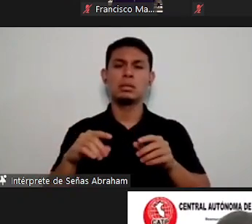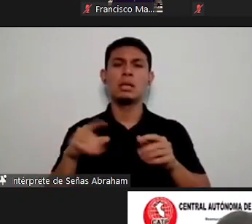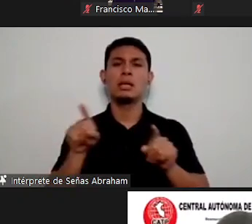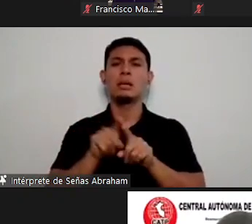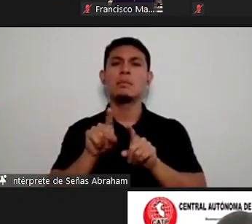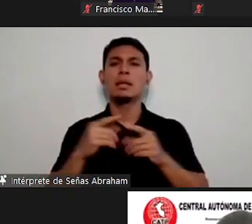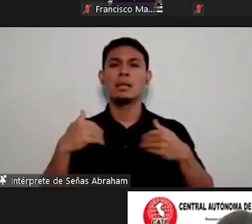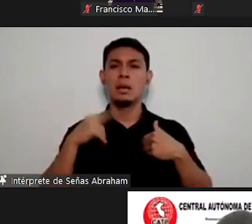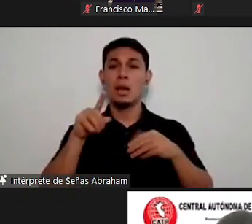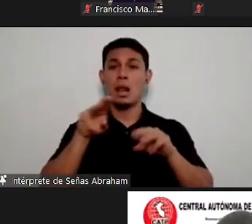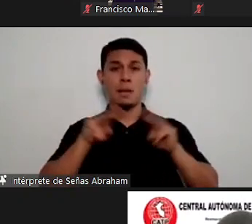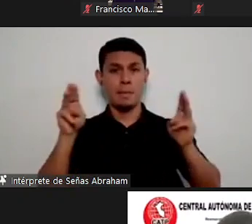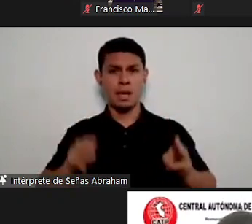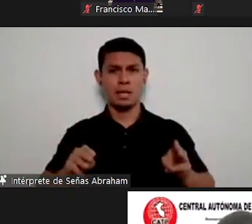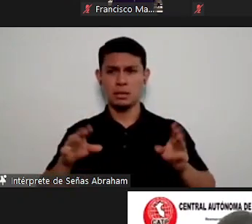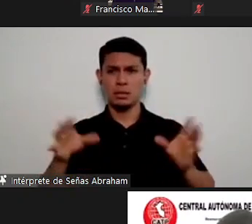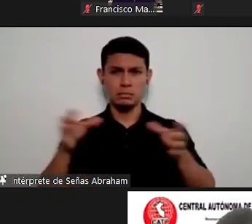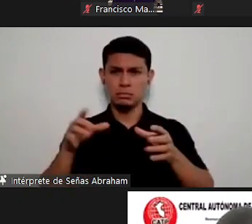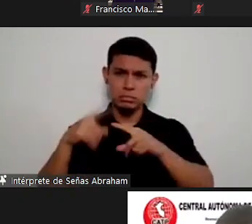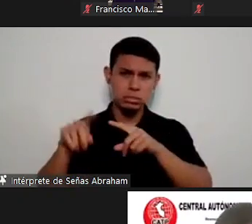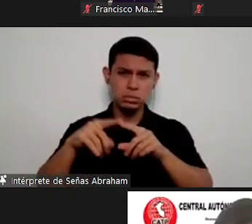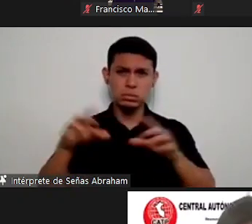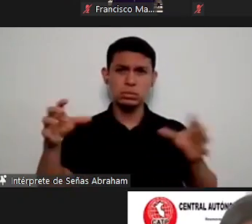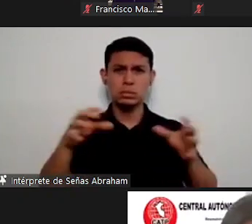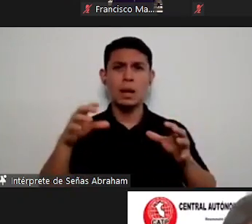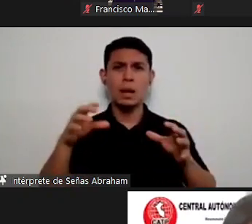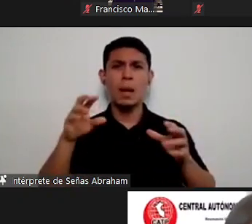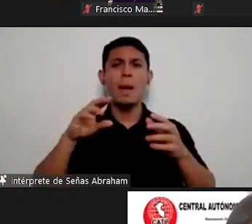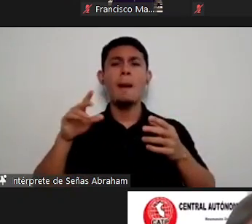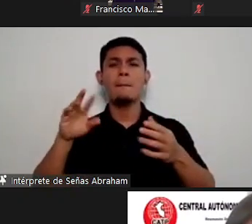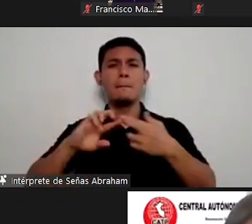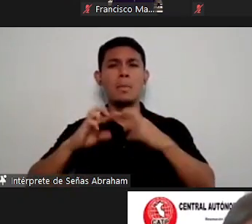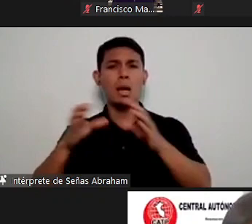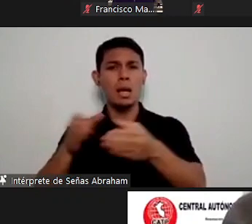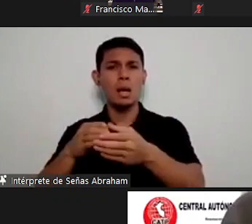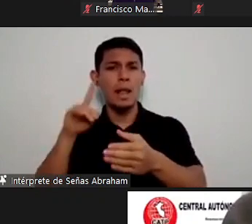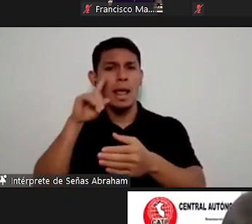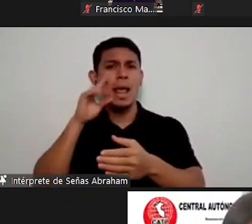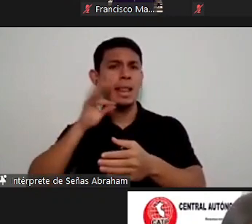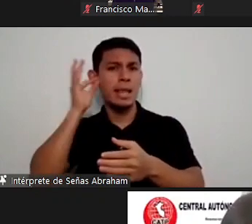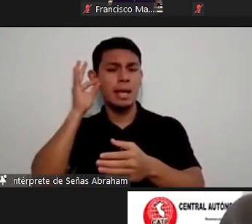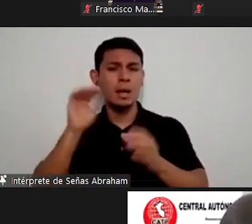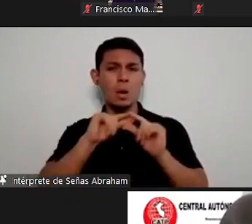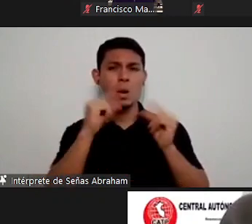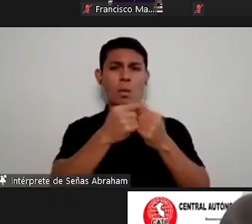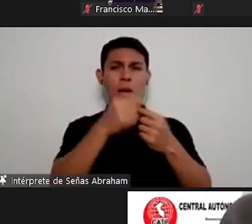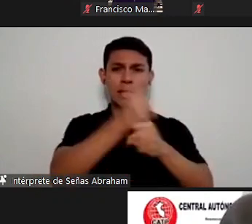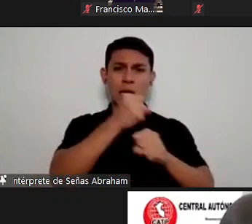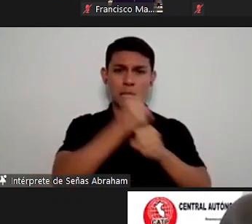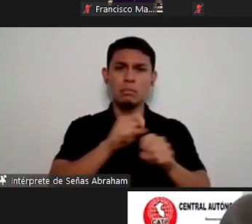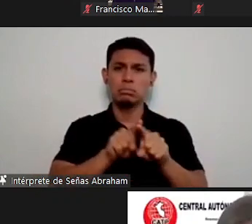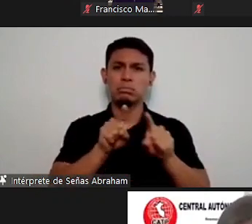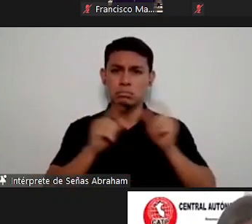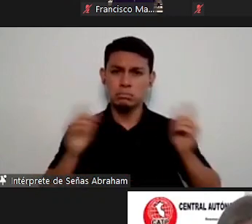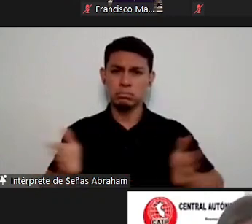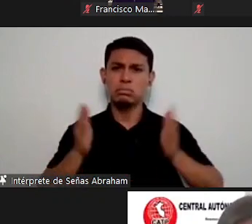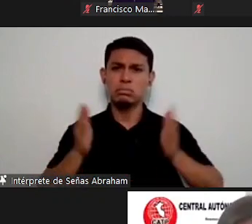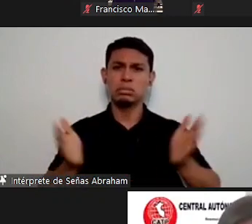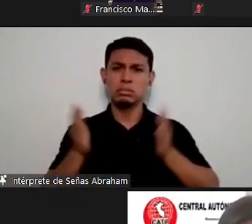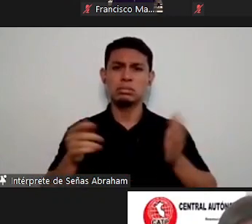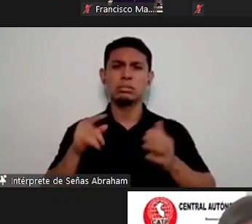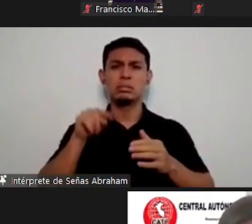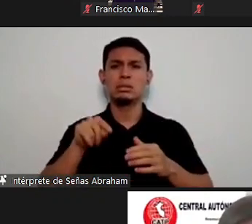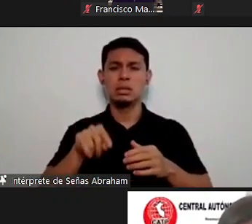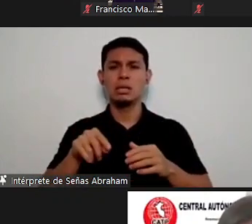uh multi-stakeholders a committee and a multi-stakeholder roundtable with indigenous groups and